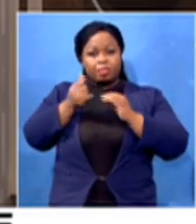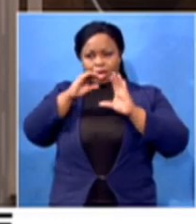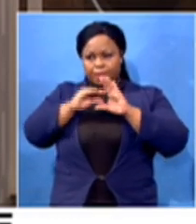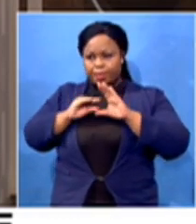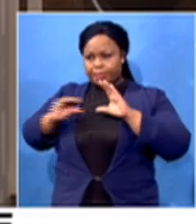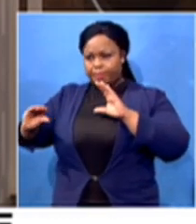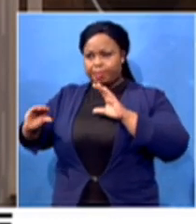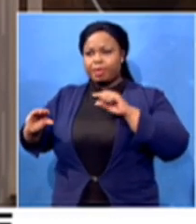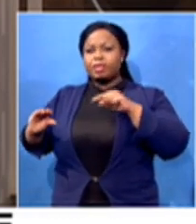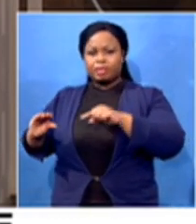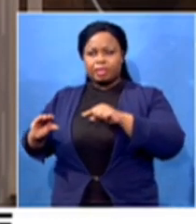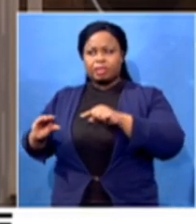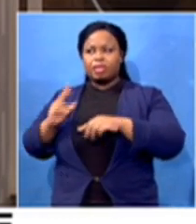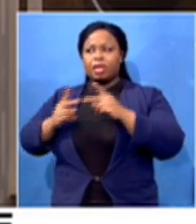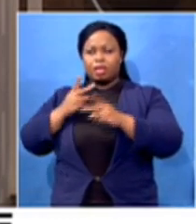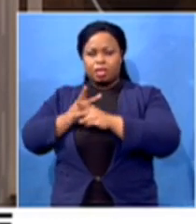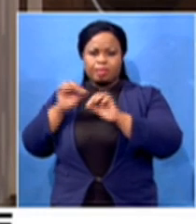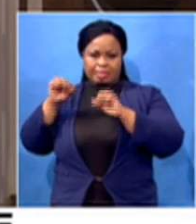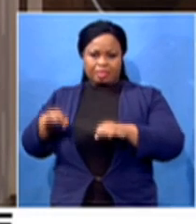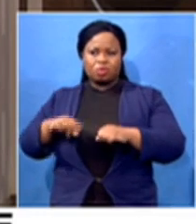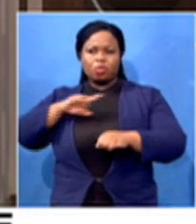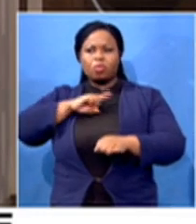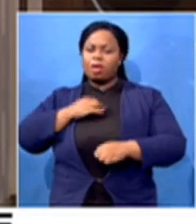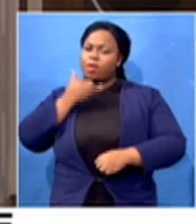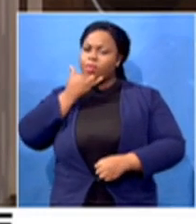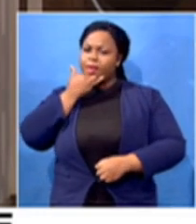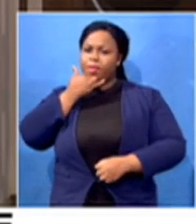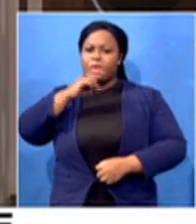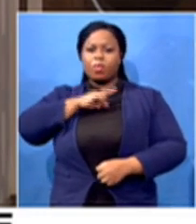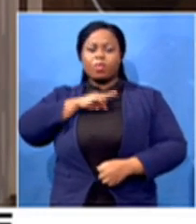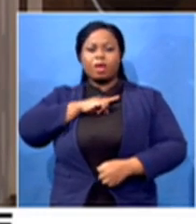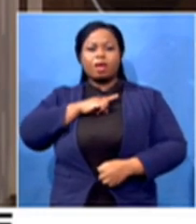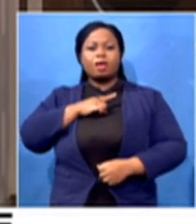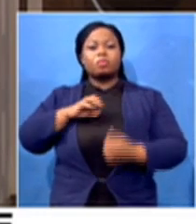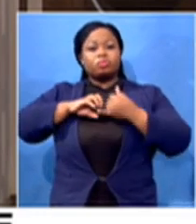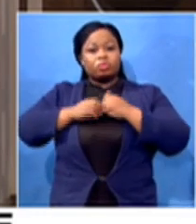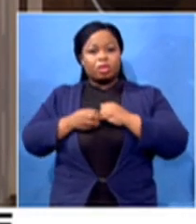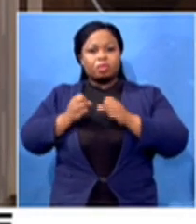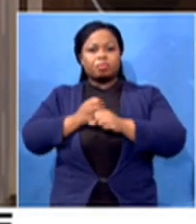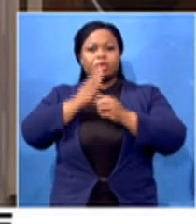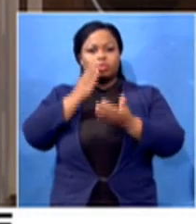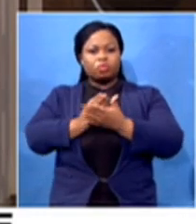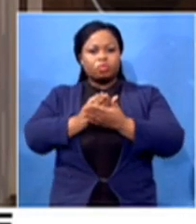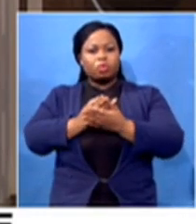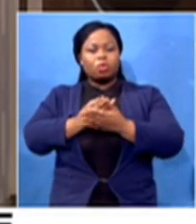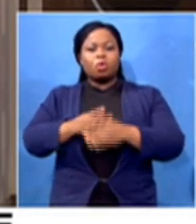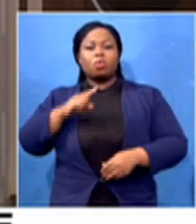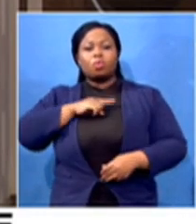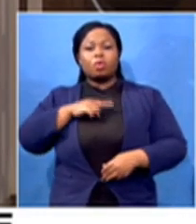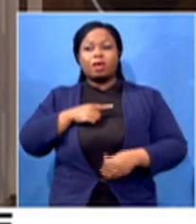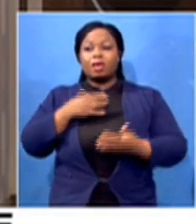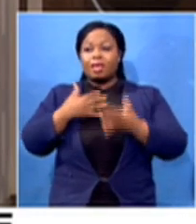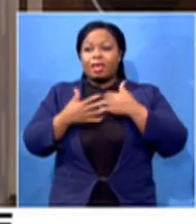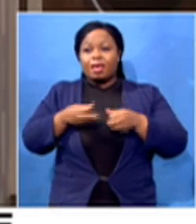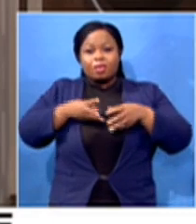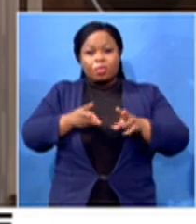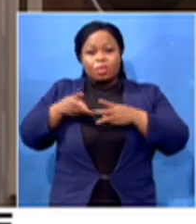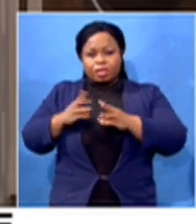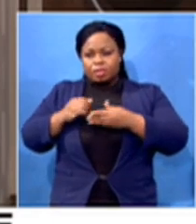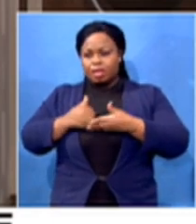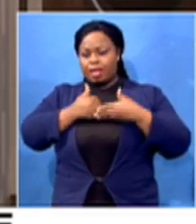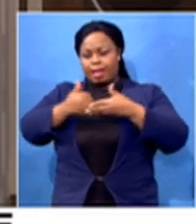re se thabetse gagolo gobane ntle le gore re tla kgona go fumana ditšhelete tse tla re thusa, empa re tla boetse re kgona go